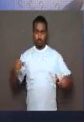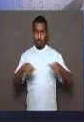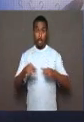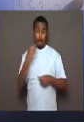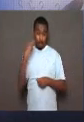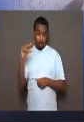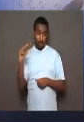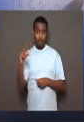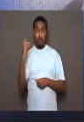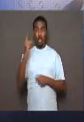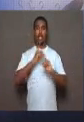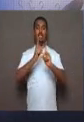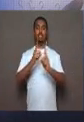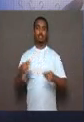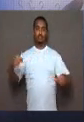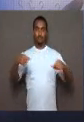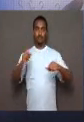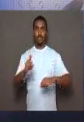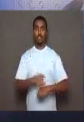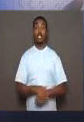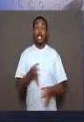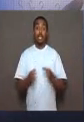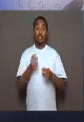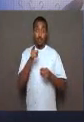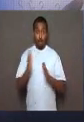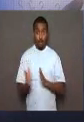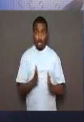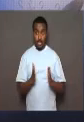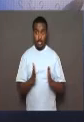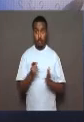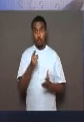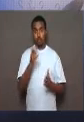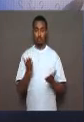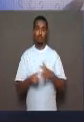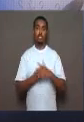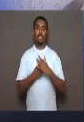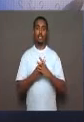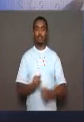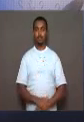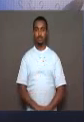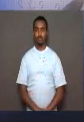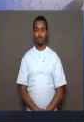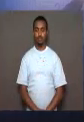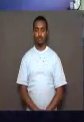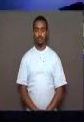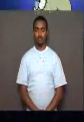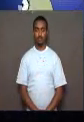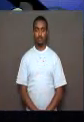should contribute at least one answer. If you are ready, you may begin.